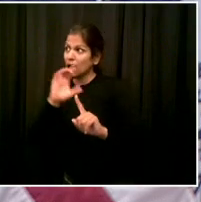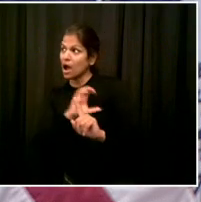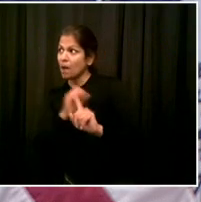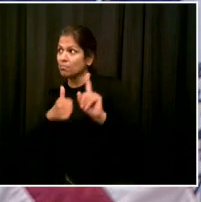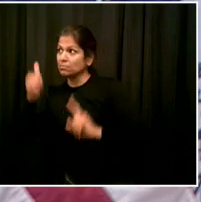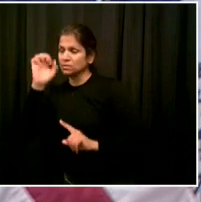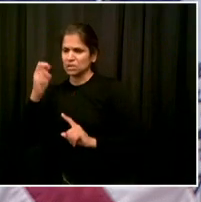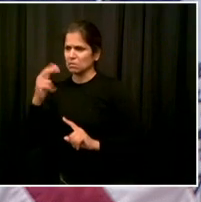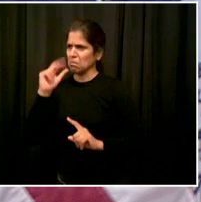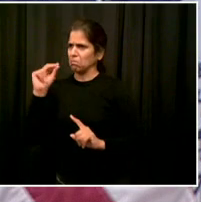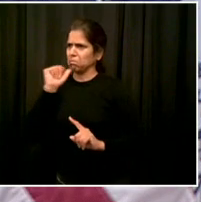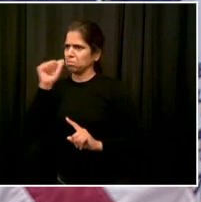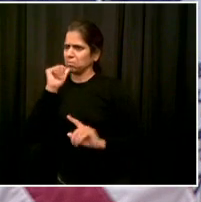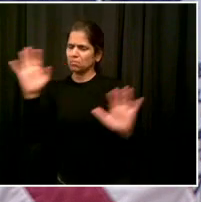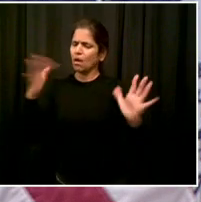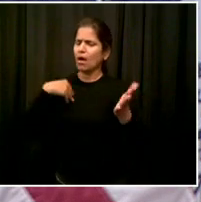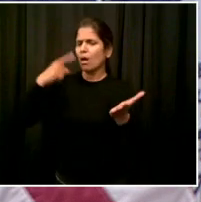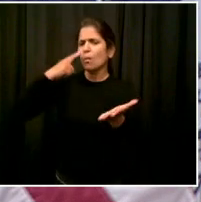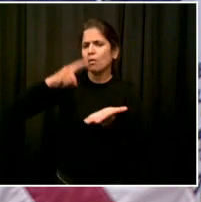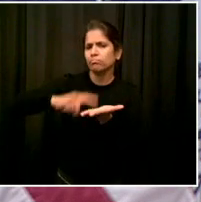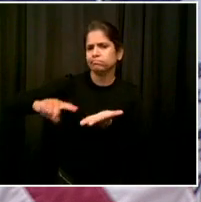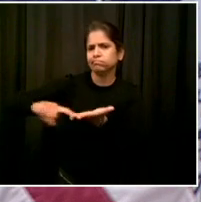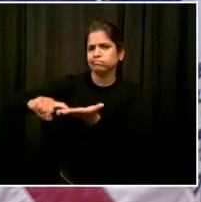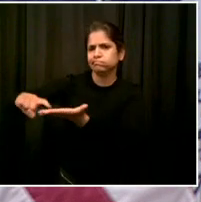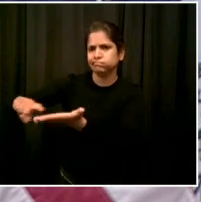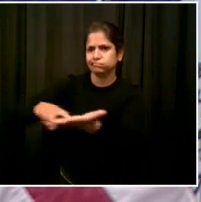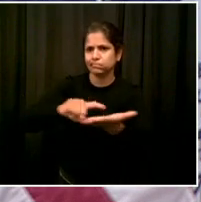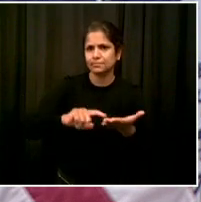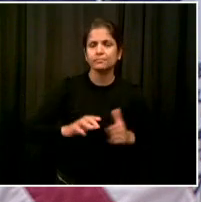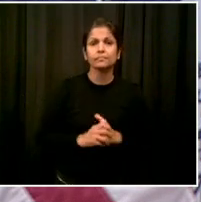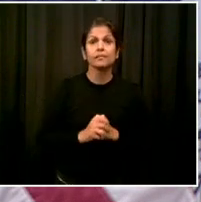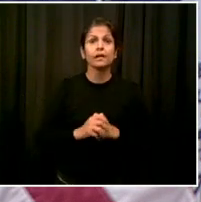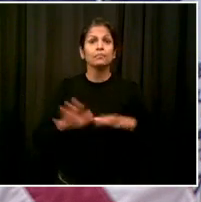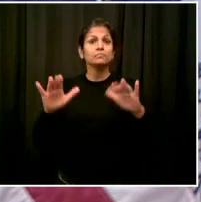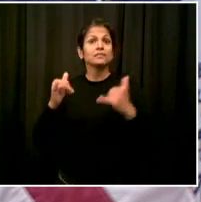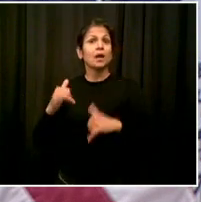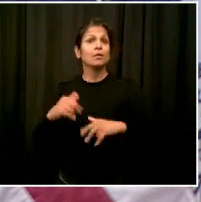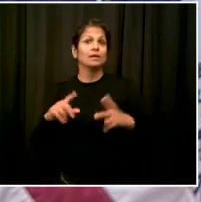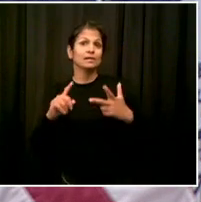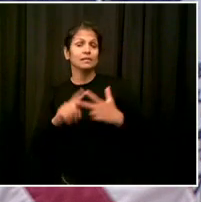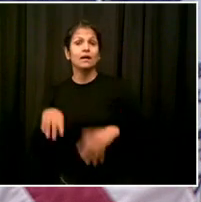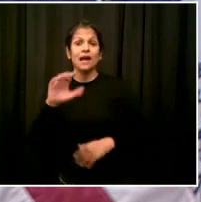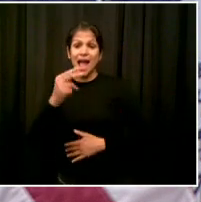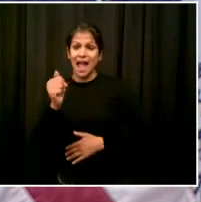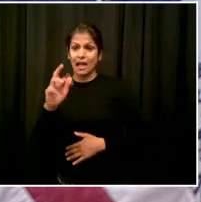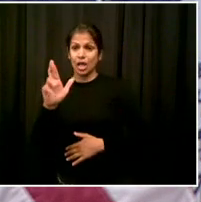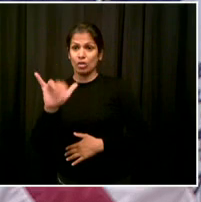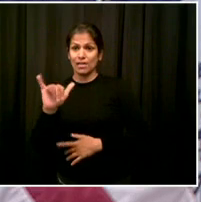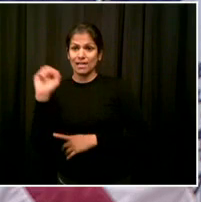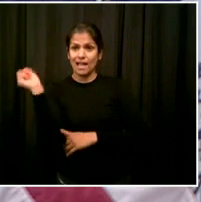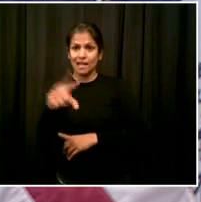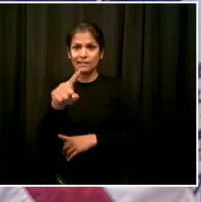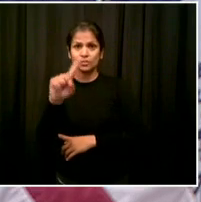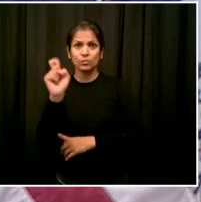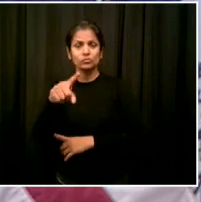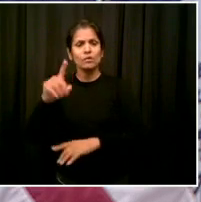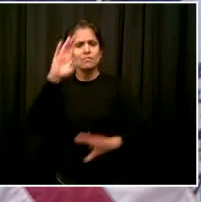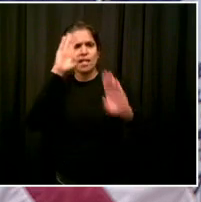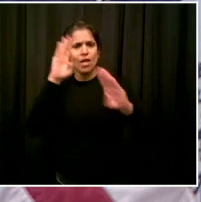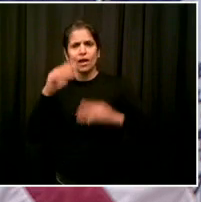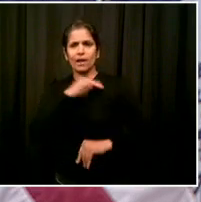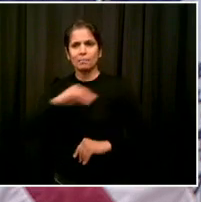Hello, Mr. Mayor. How are you doing today? Good, Henry. How are you? I'm good. My question